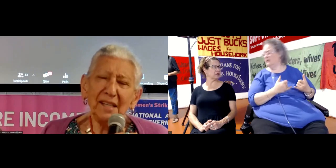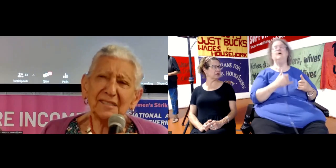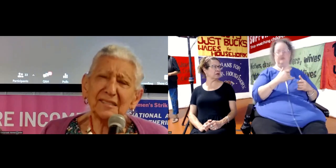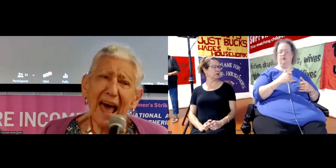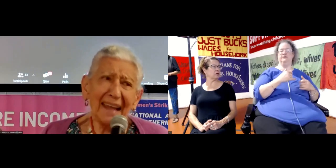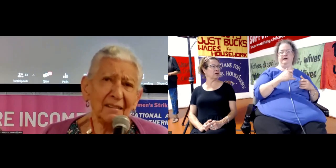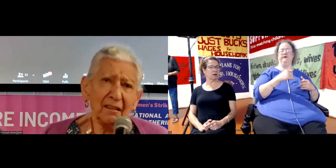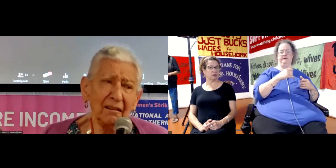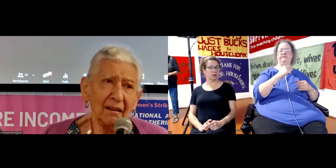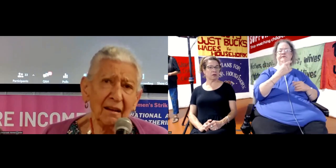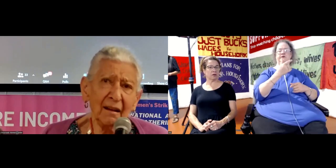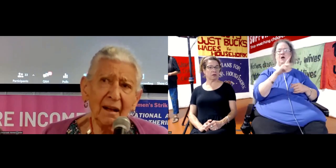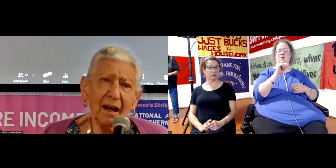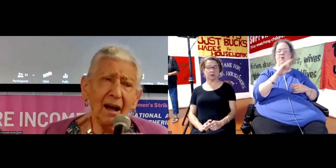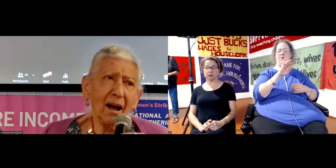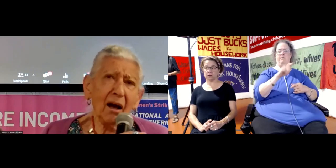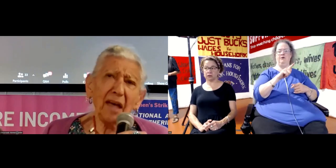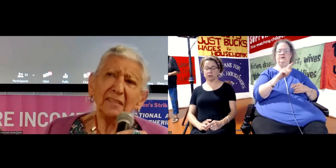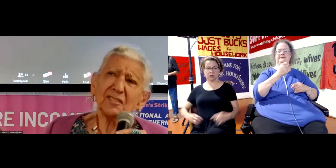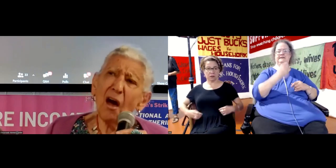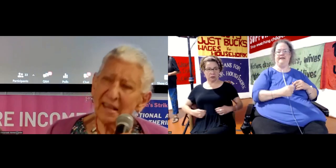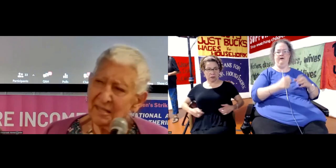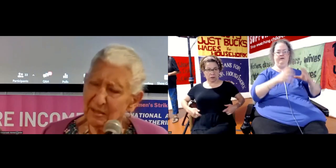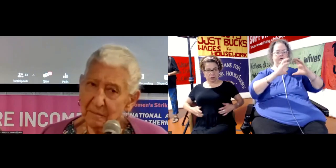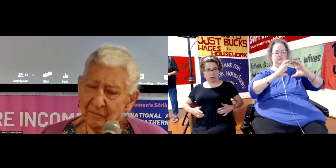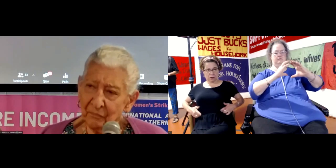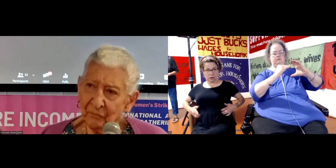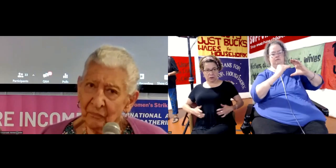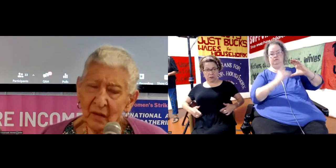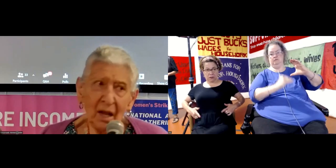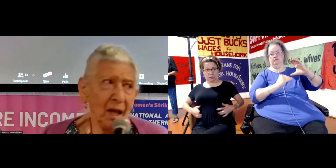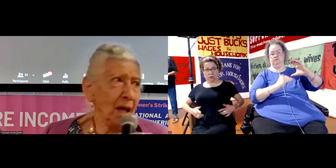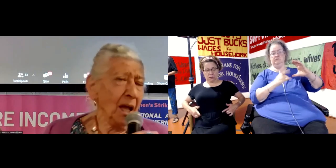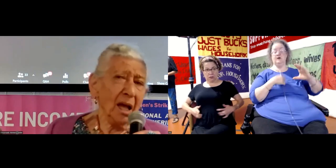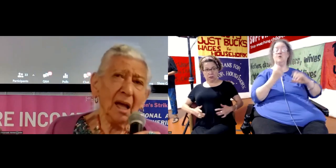We stand against Zionism